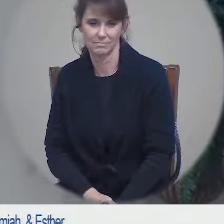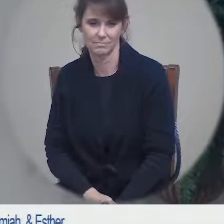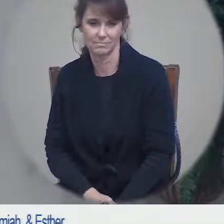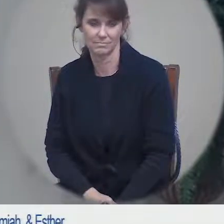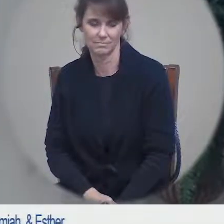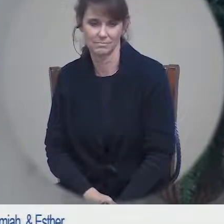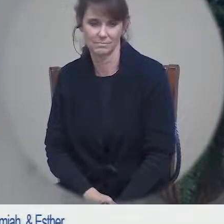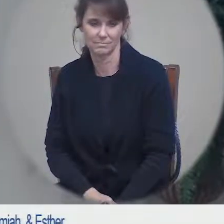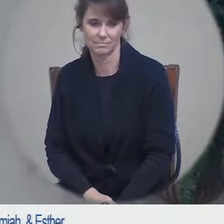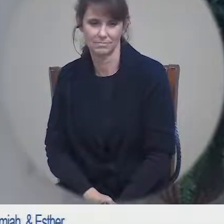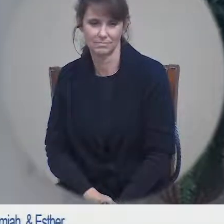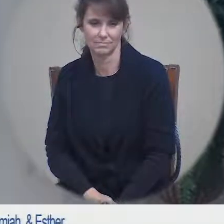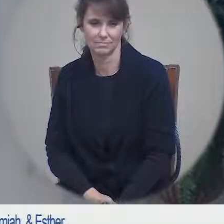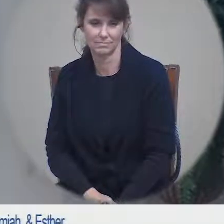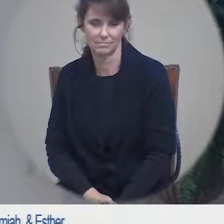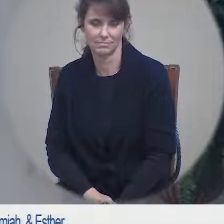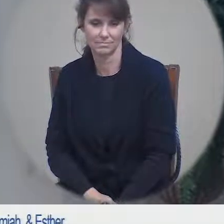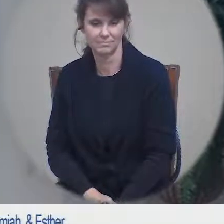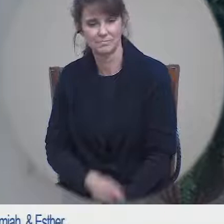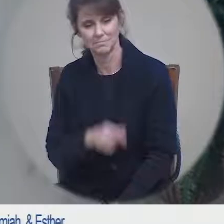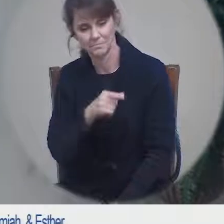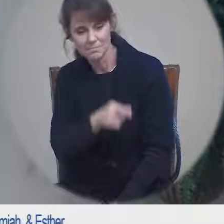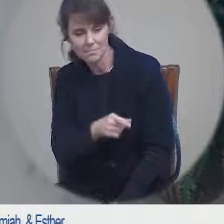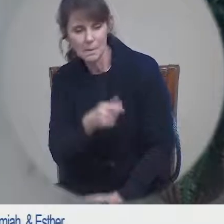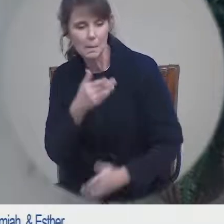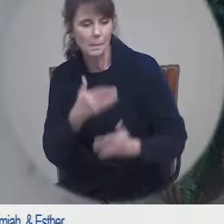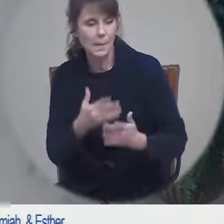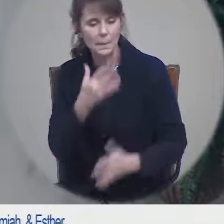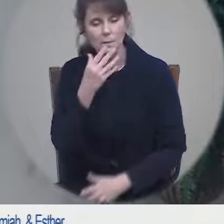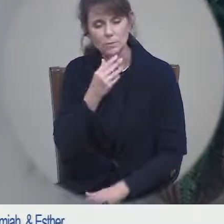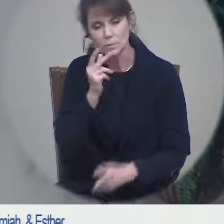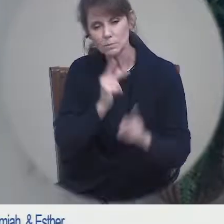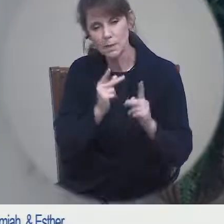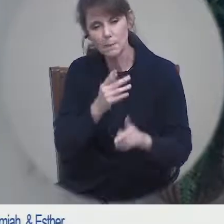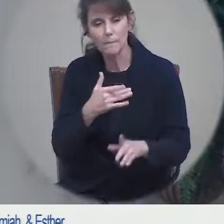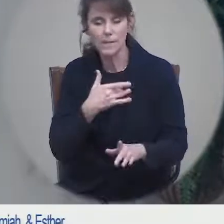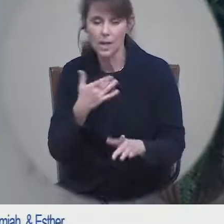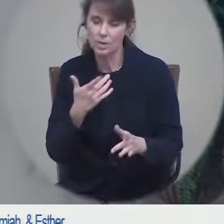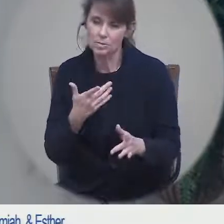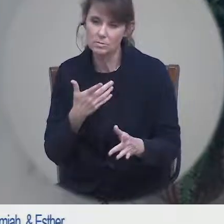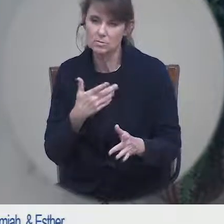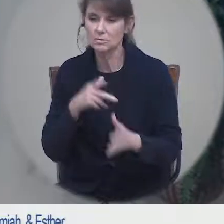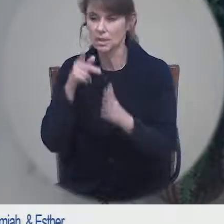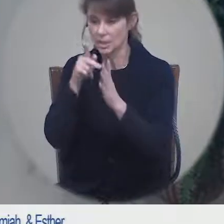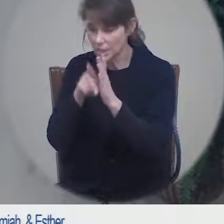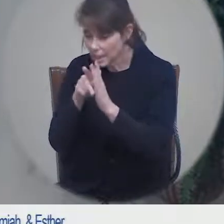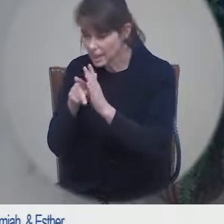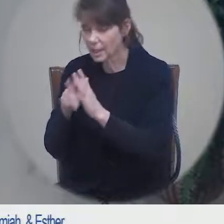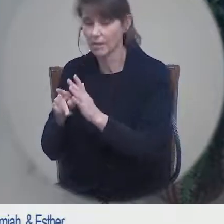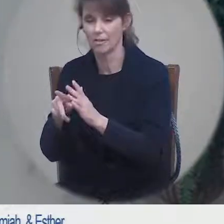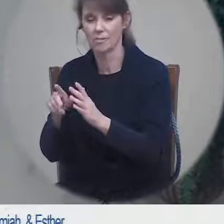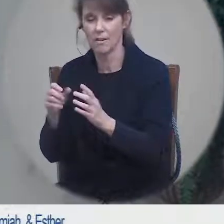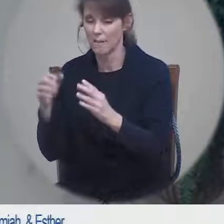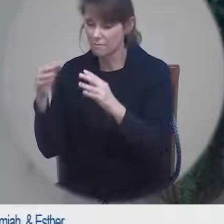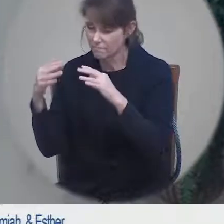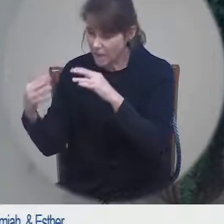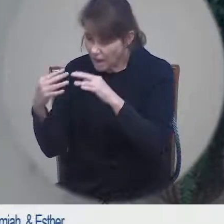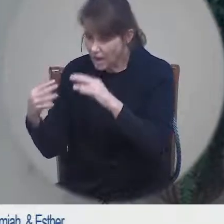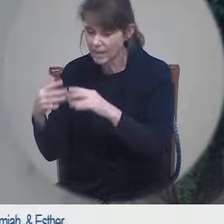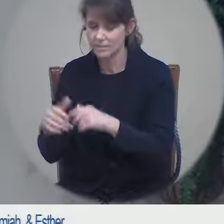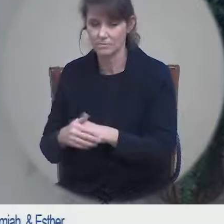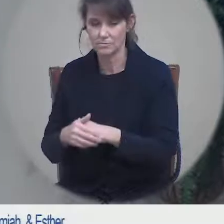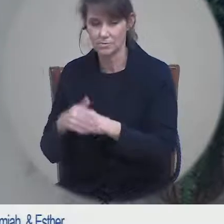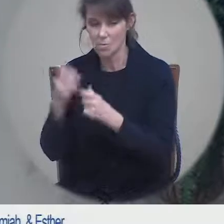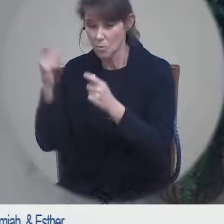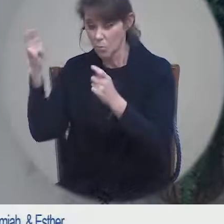people would look upon the Jews and their defense of themselves with a sense of nobility. And the Jews were acting noble. This was not